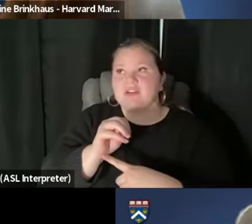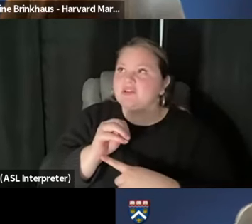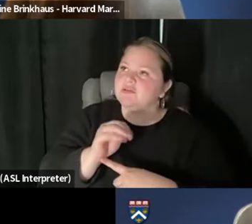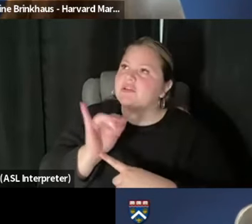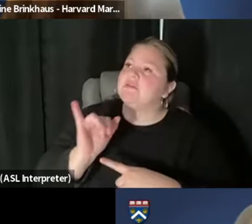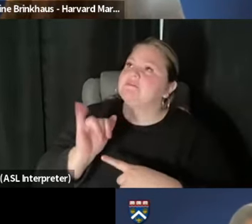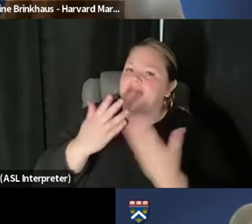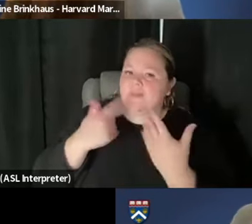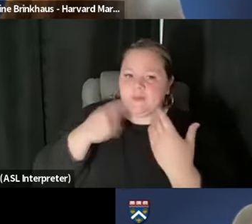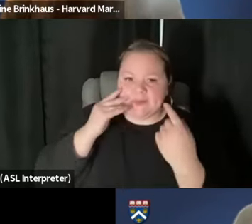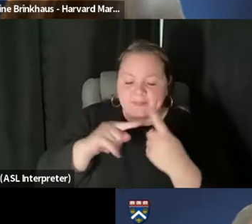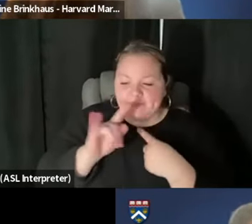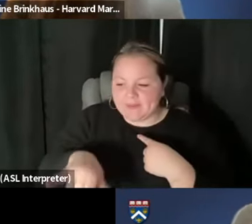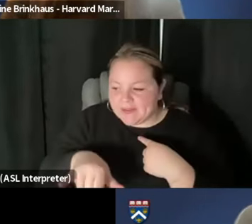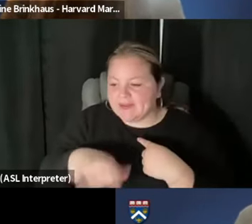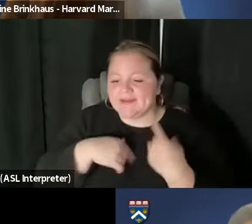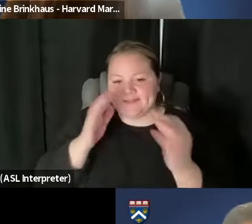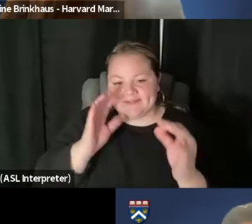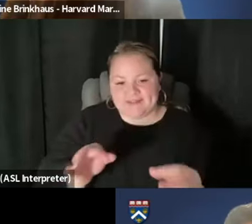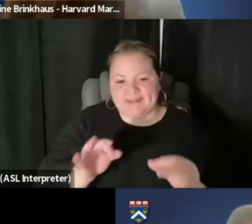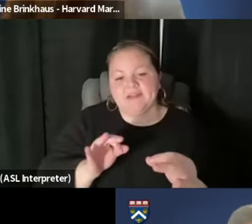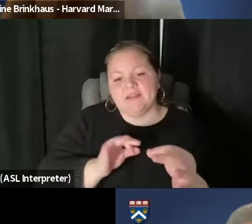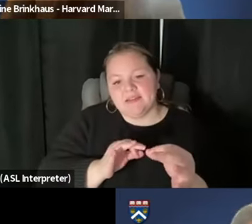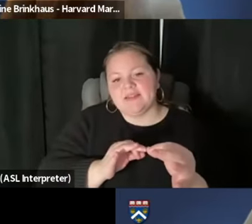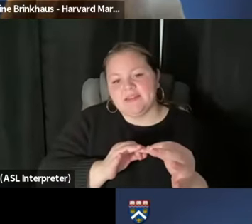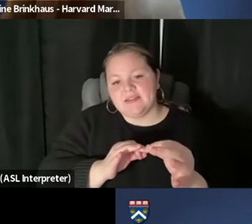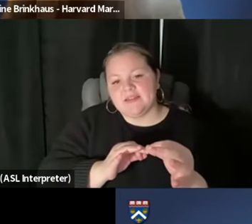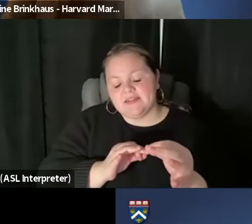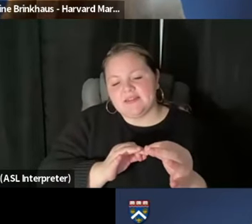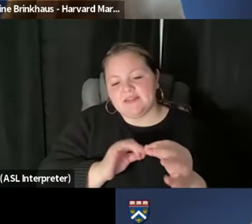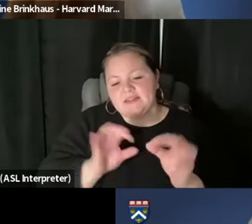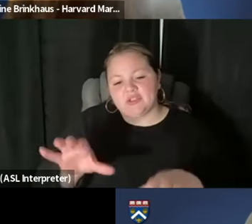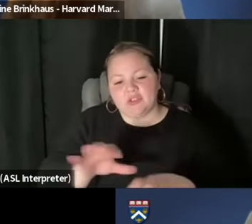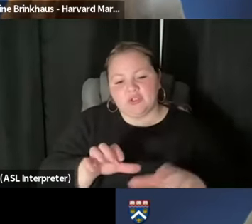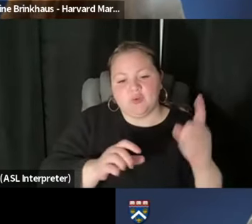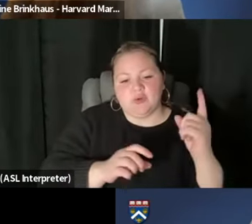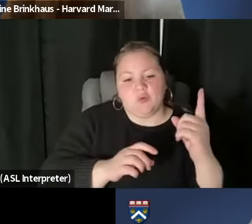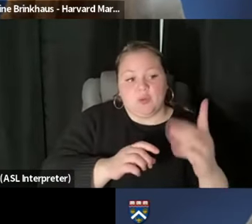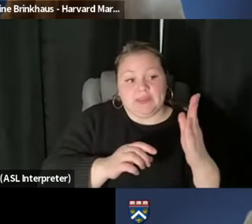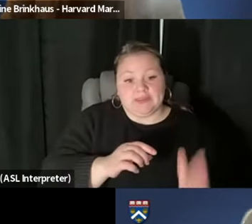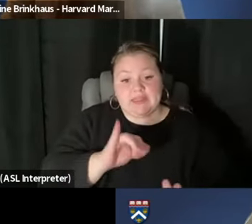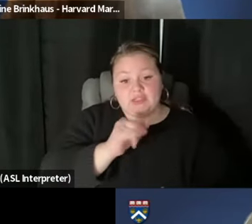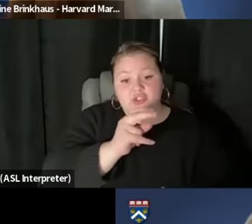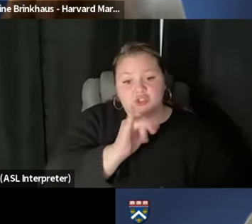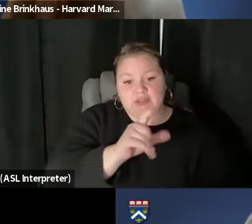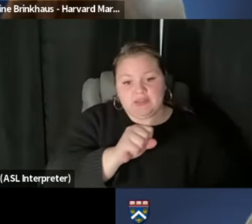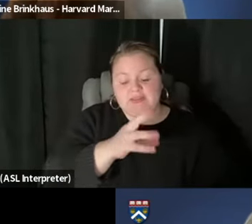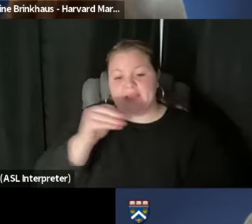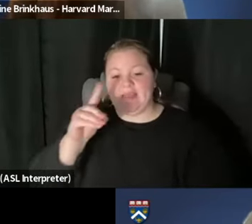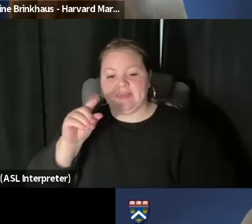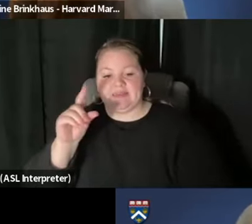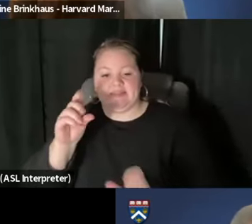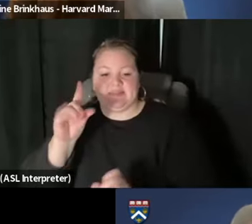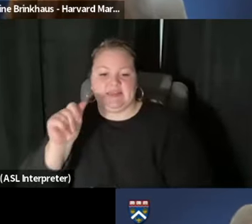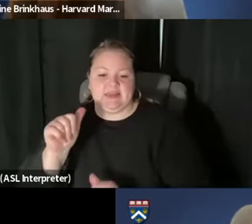that. And I had my journalism one side and my data science AI bubble in another. And because of that, I was able